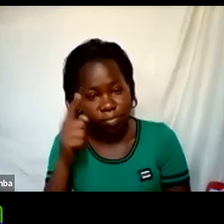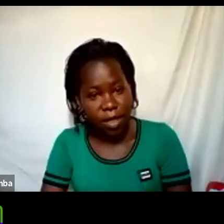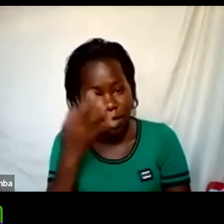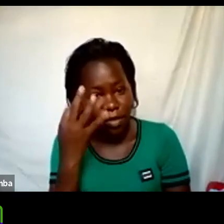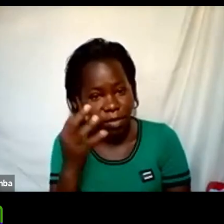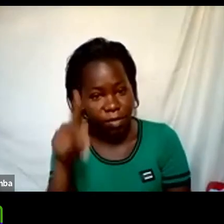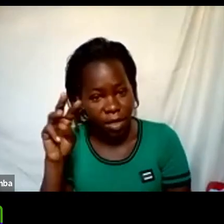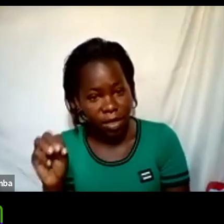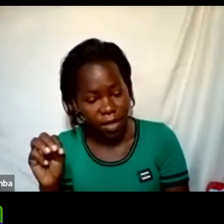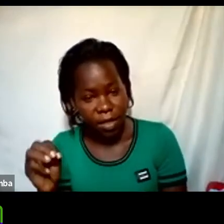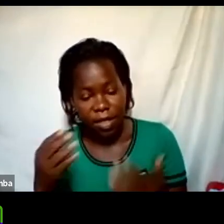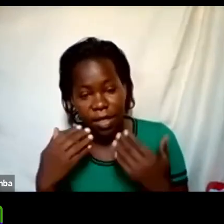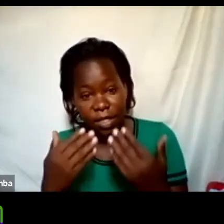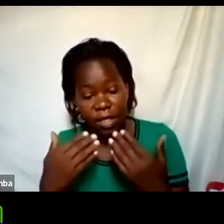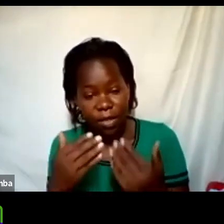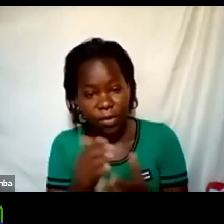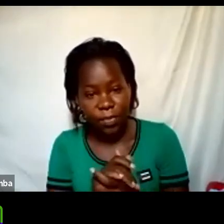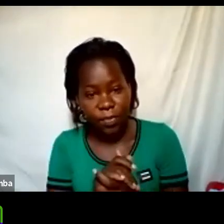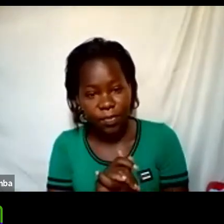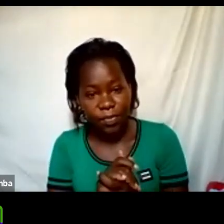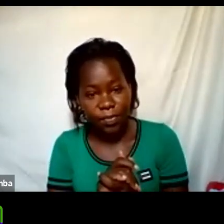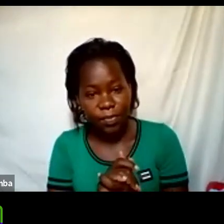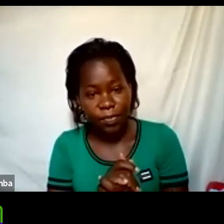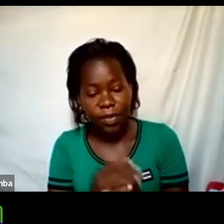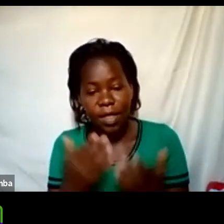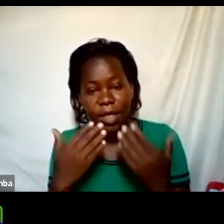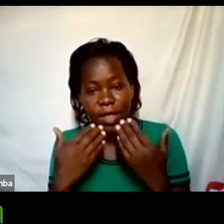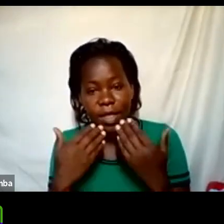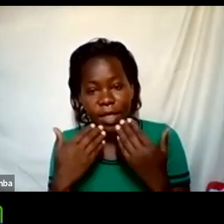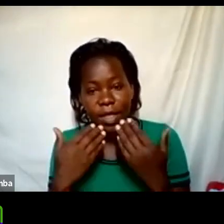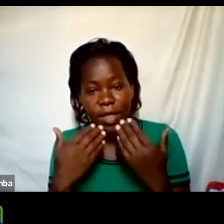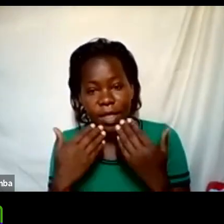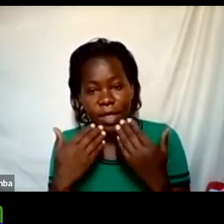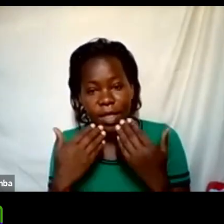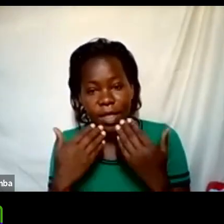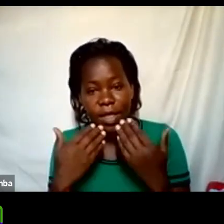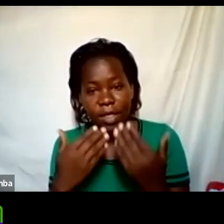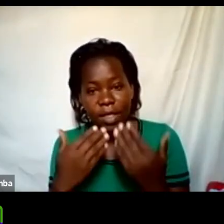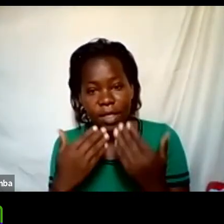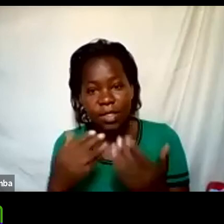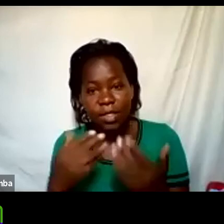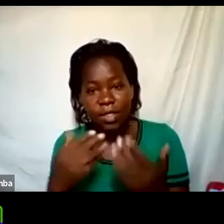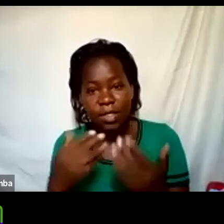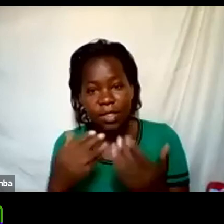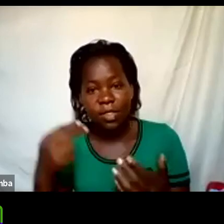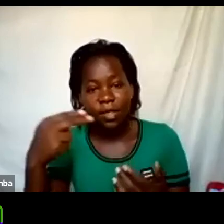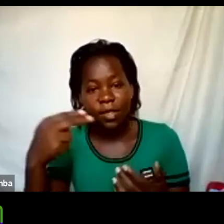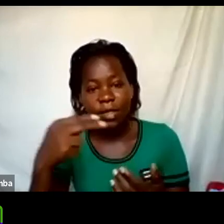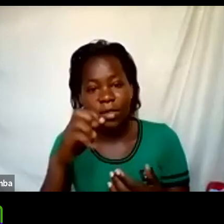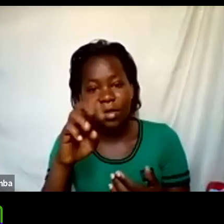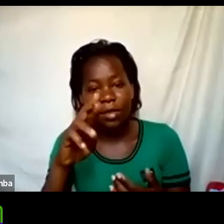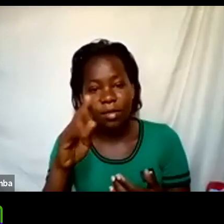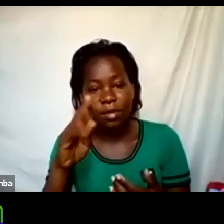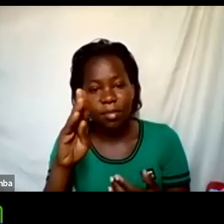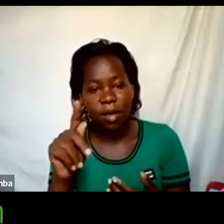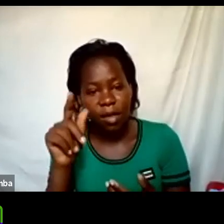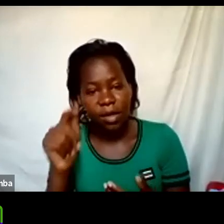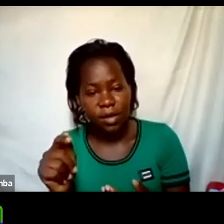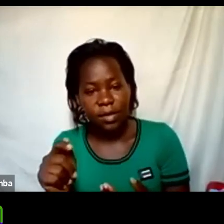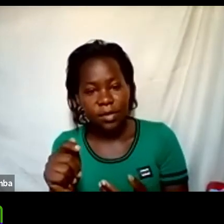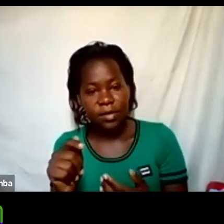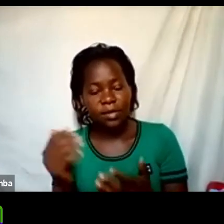much, Herbert, for alerting me to that. Although we were thinking of doing it at another time, but keep an eye on our socials. If we do have that session, it's going to be